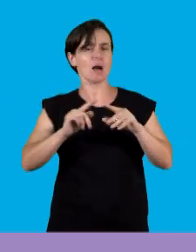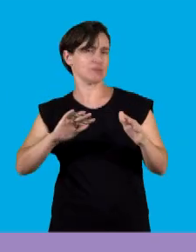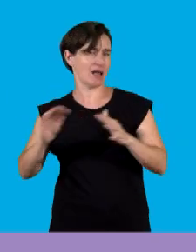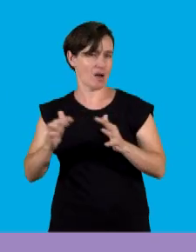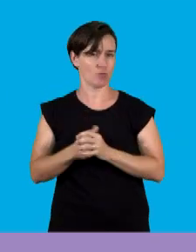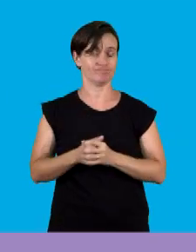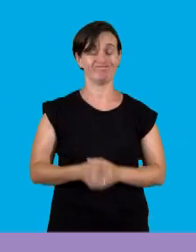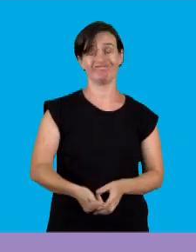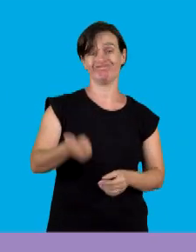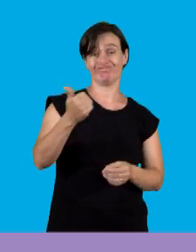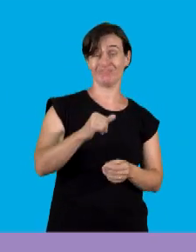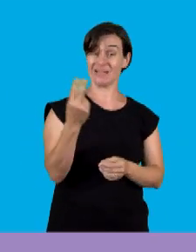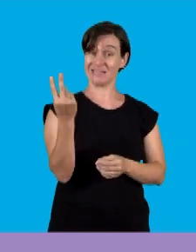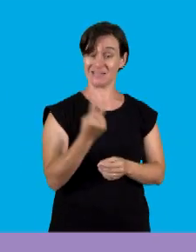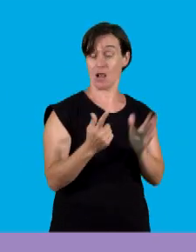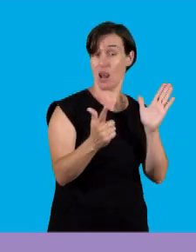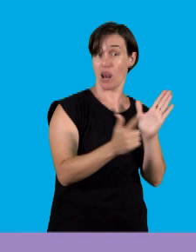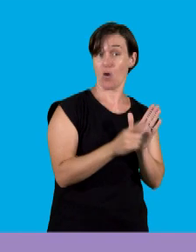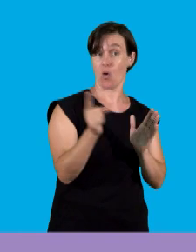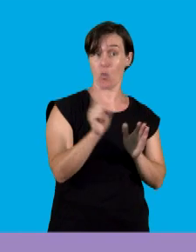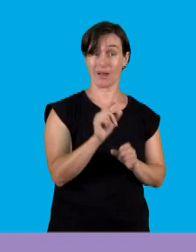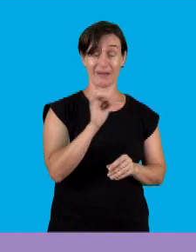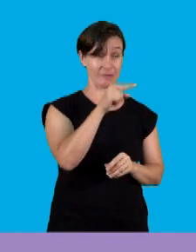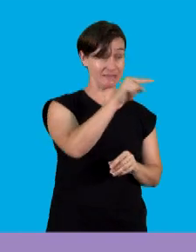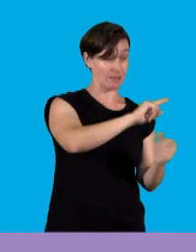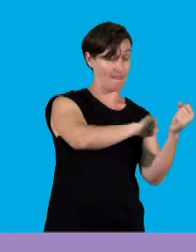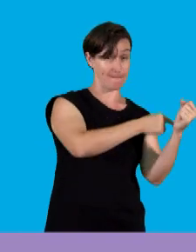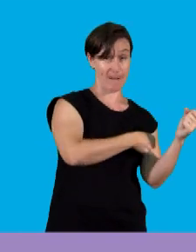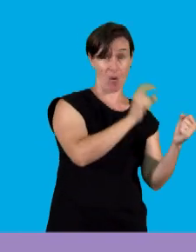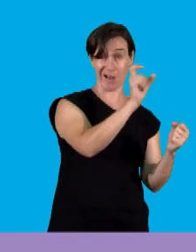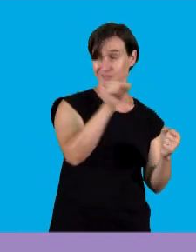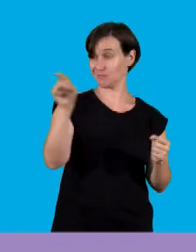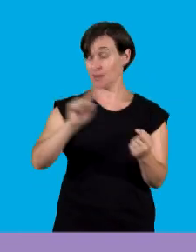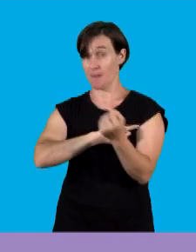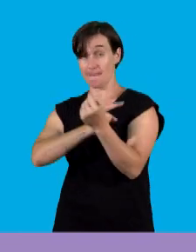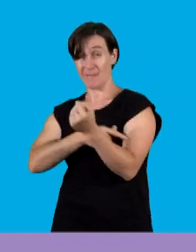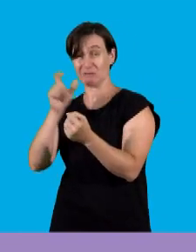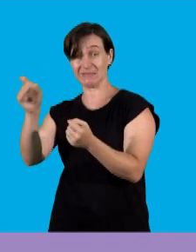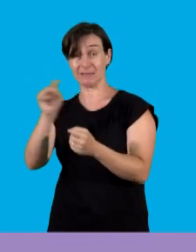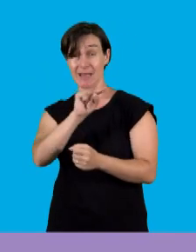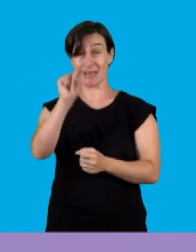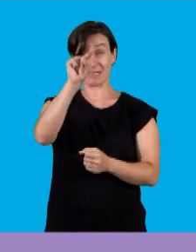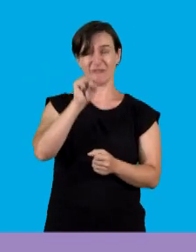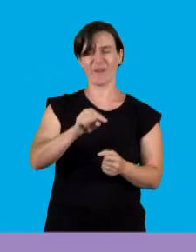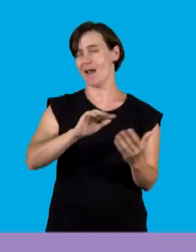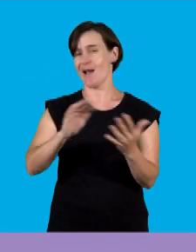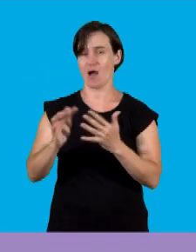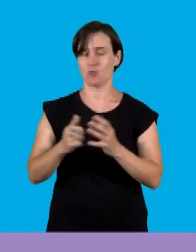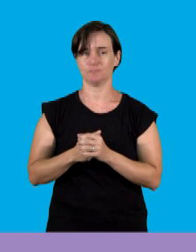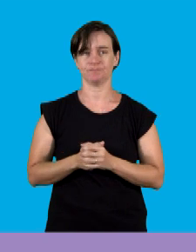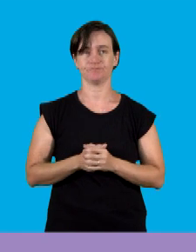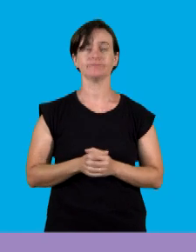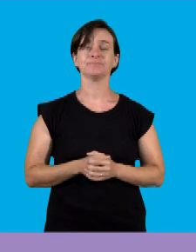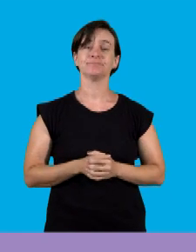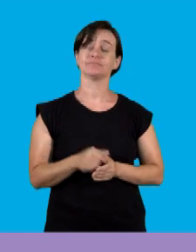the second law of exponents, and that was division of powers of the same base. So let us look